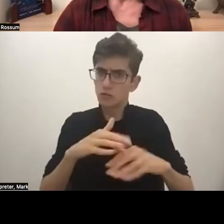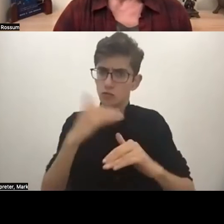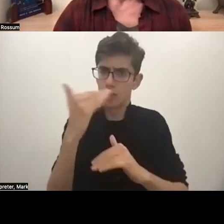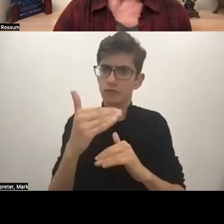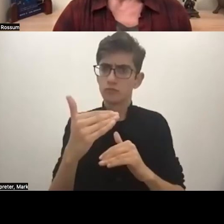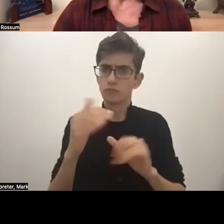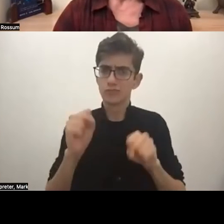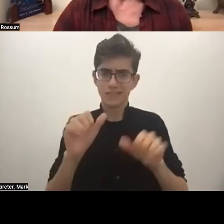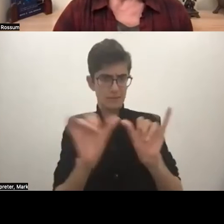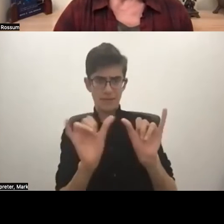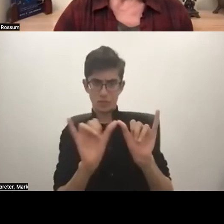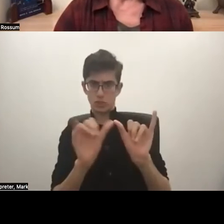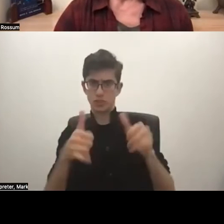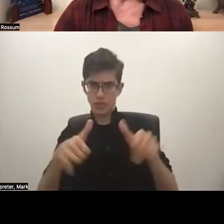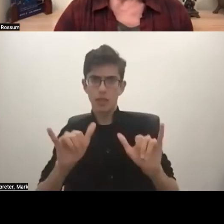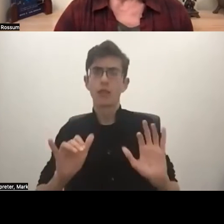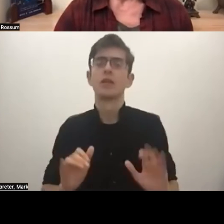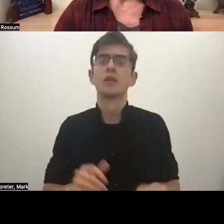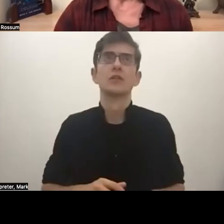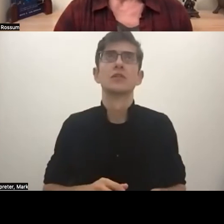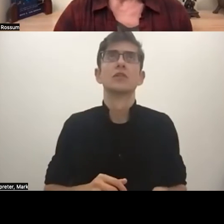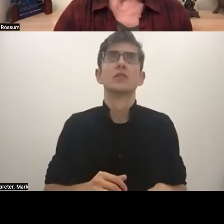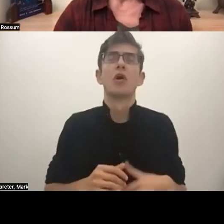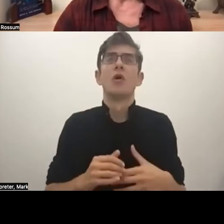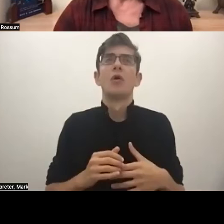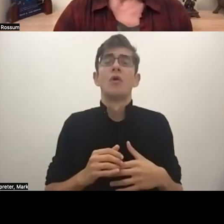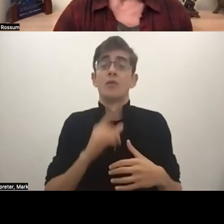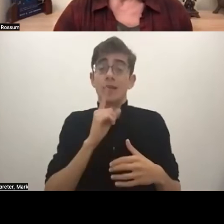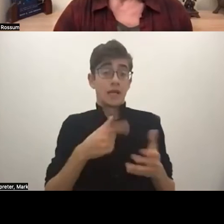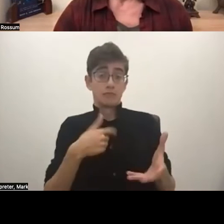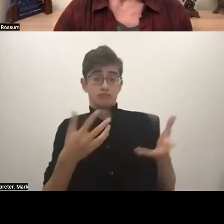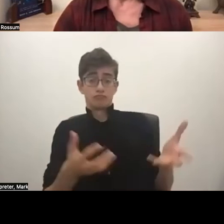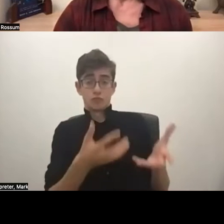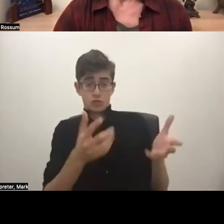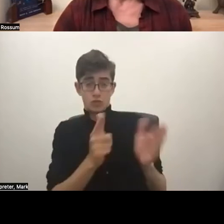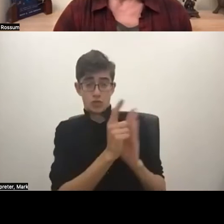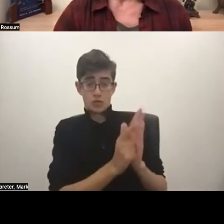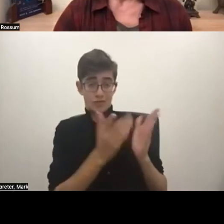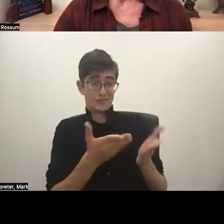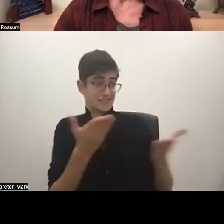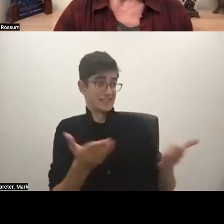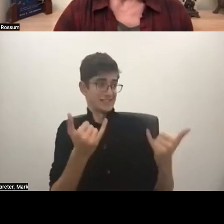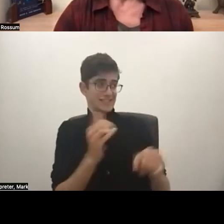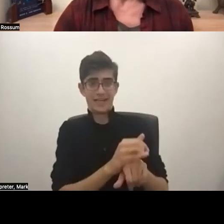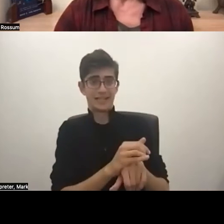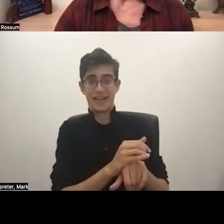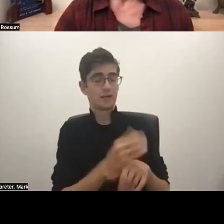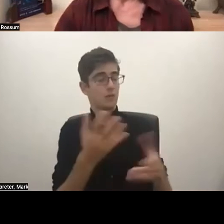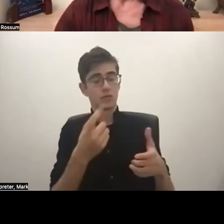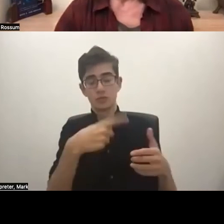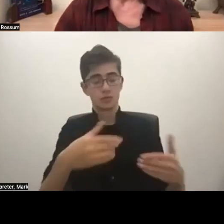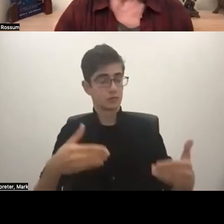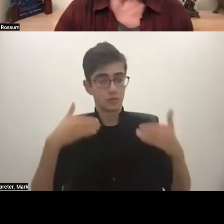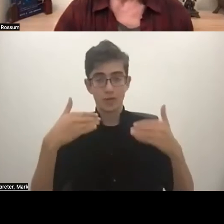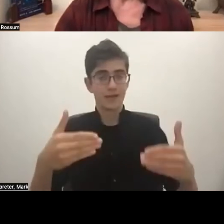is I would really, for attorneys who are on this call with us this evening, to really embrace that community lawyering